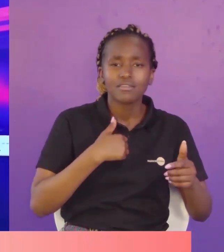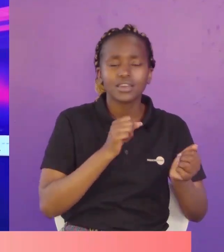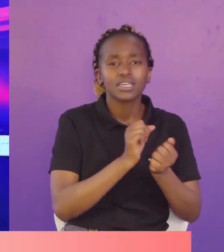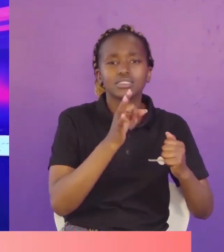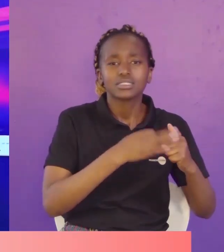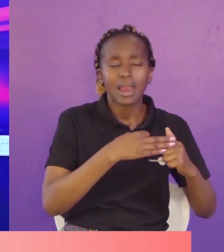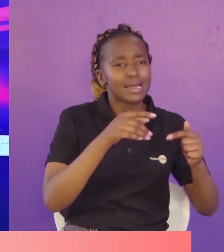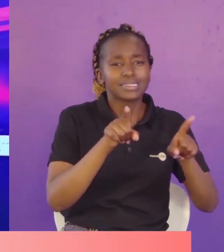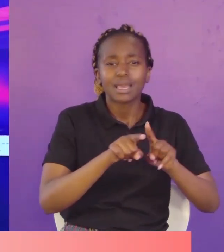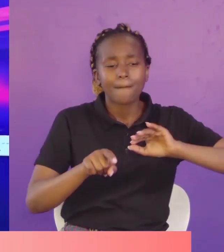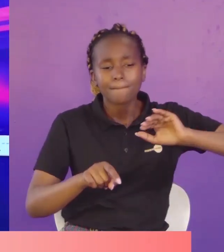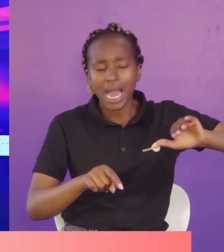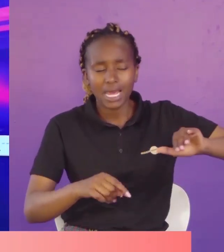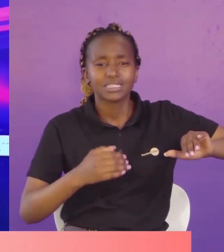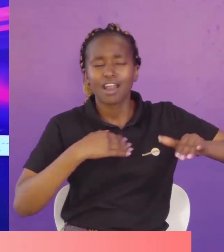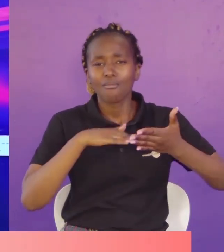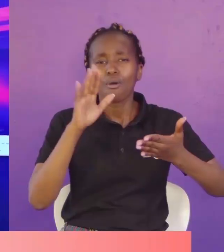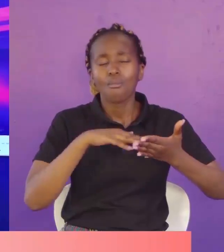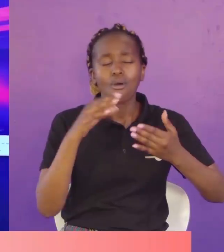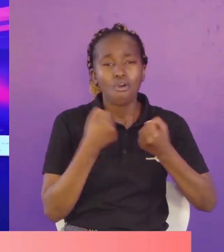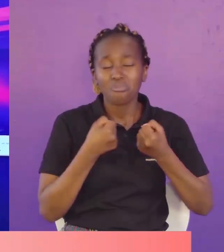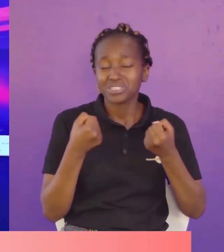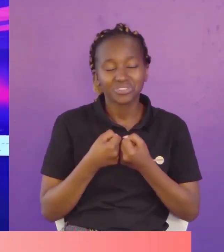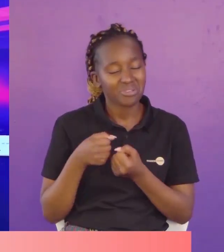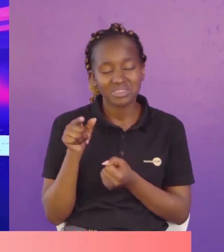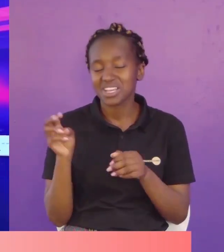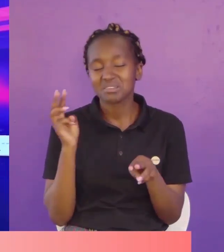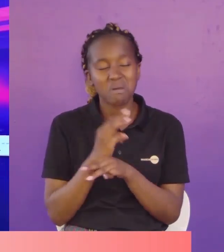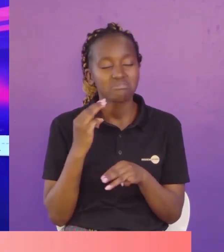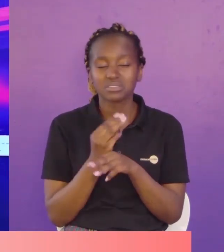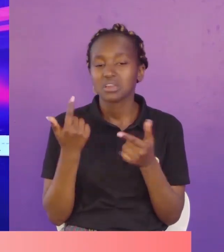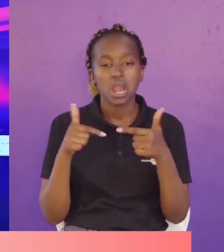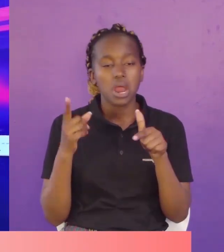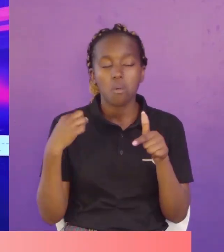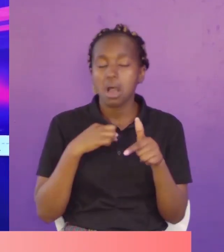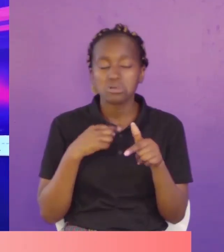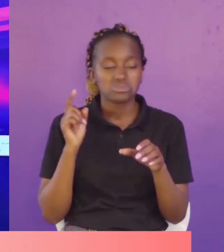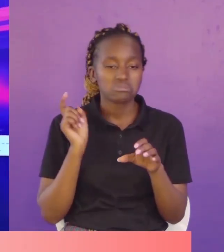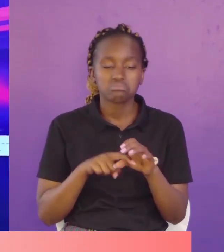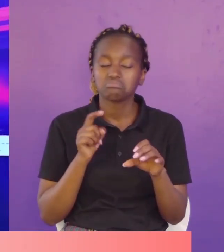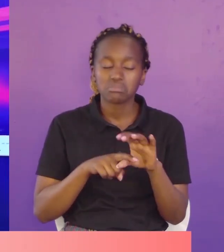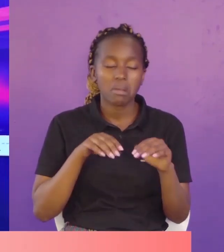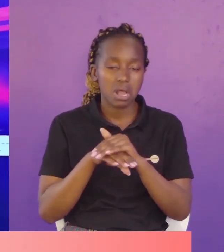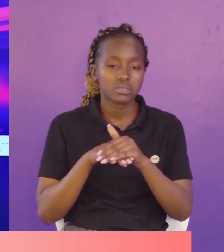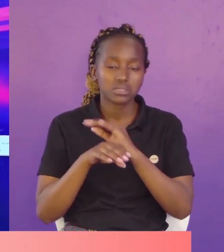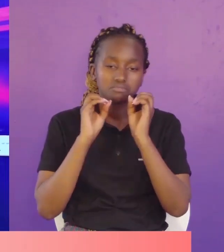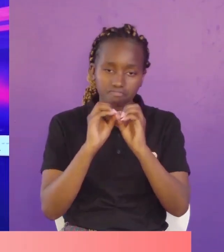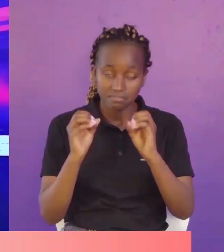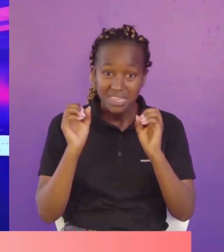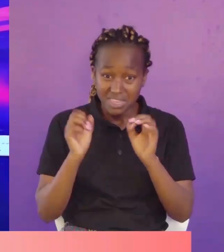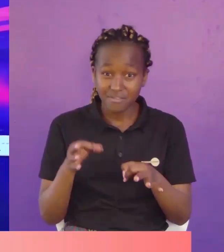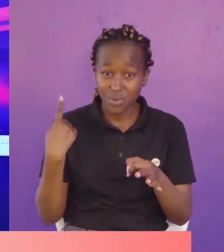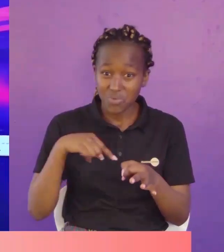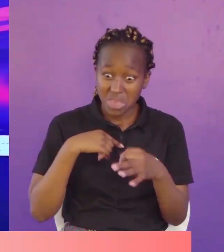games. At Wezi, you see, the mathematics is impossible. So Kenya is, even if we will